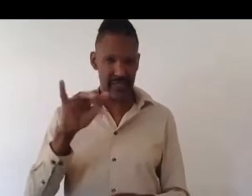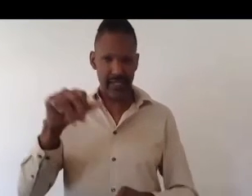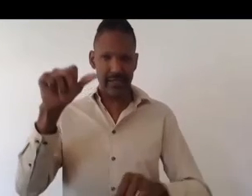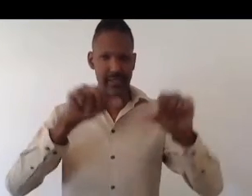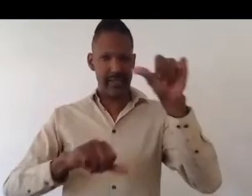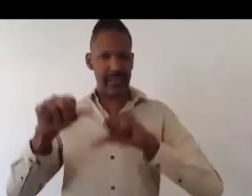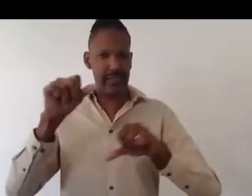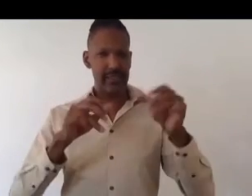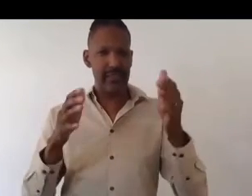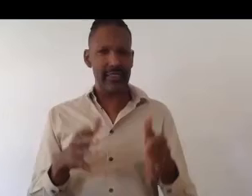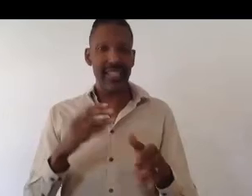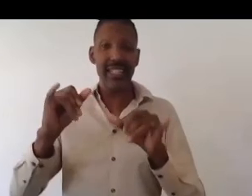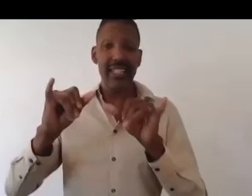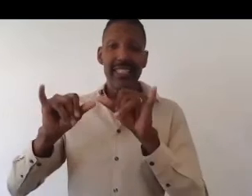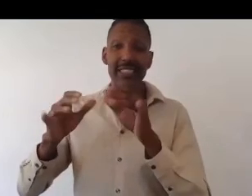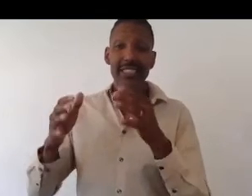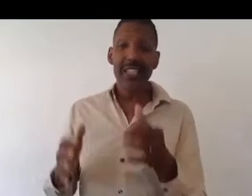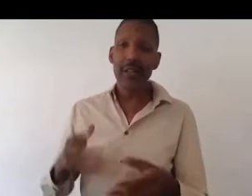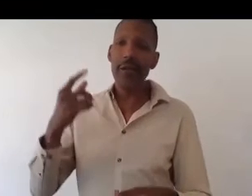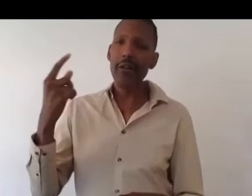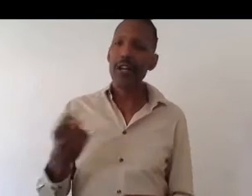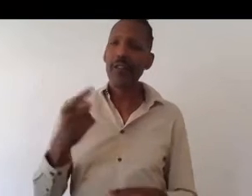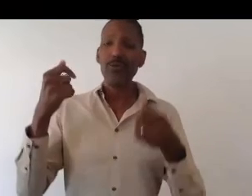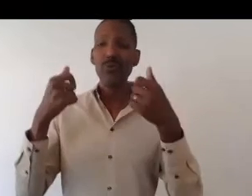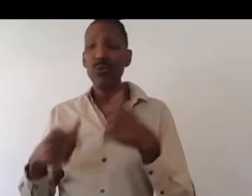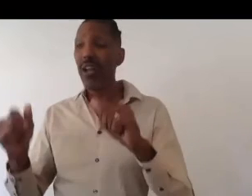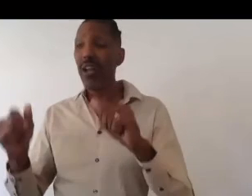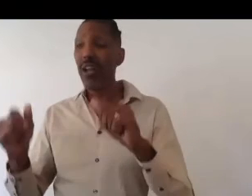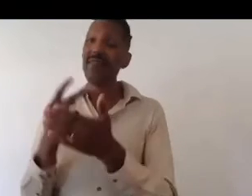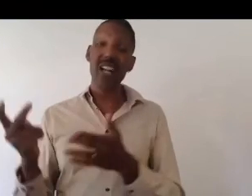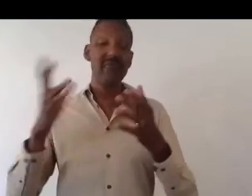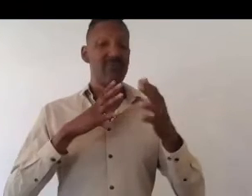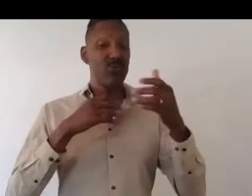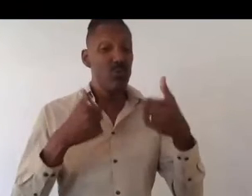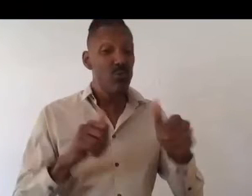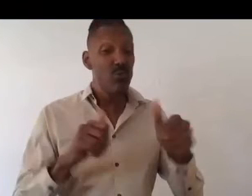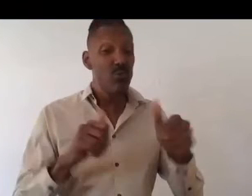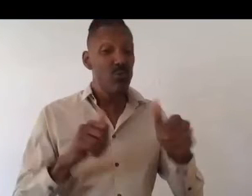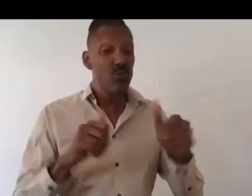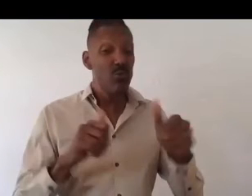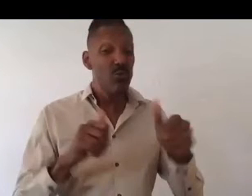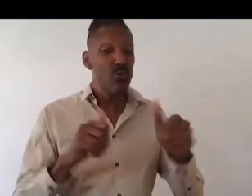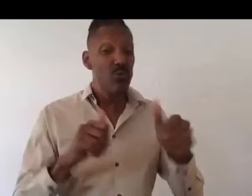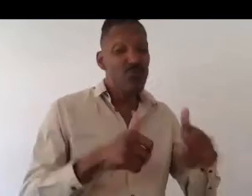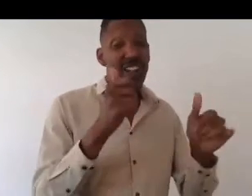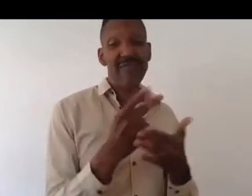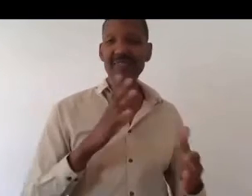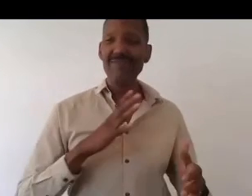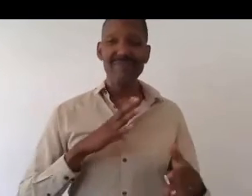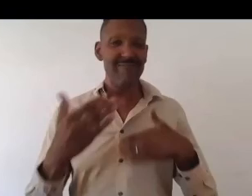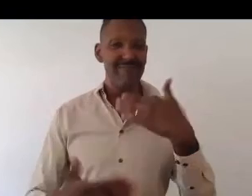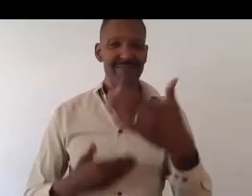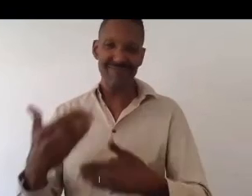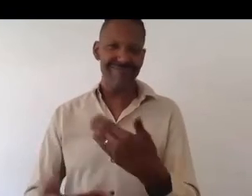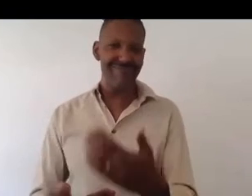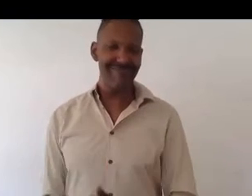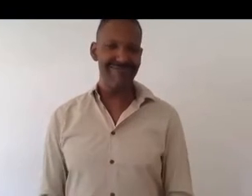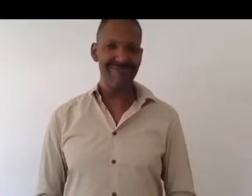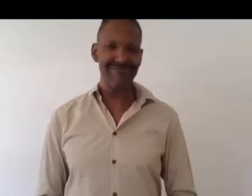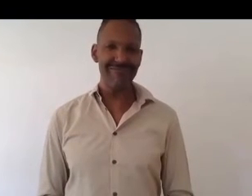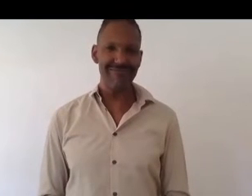what scientists and engineers do. Tip 3, find it everywhere. So this classroom where this